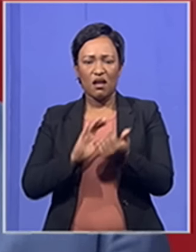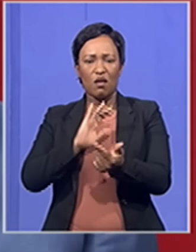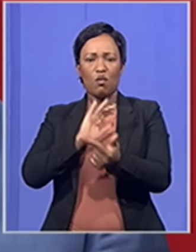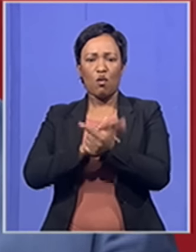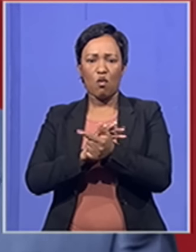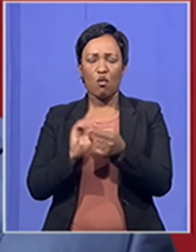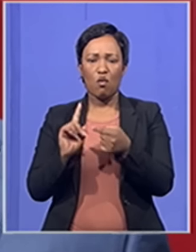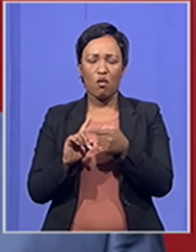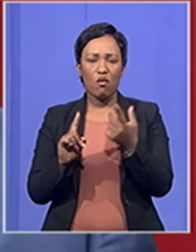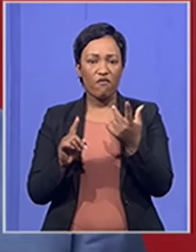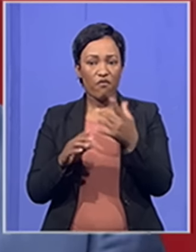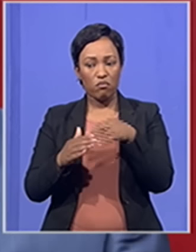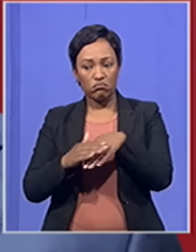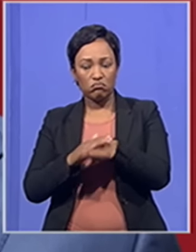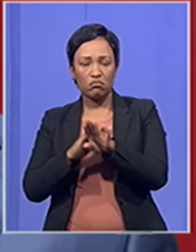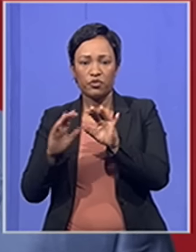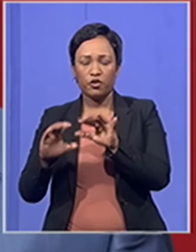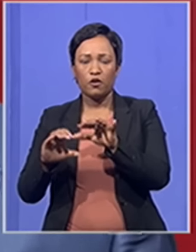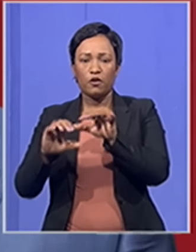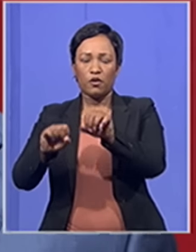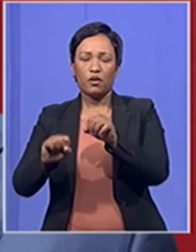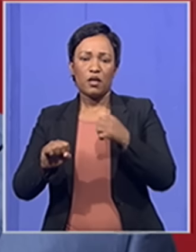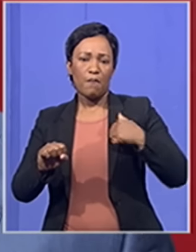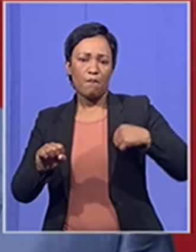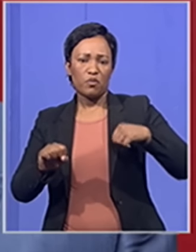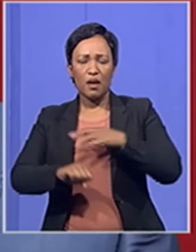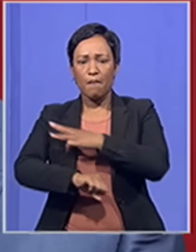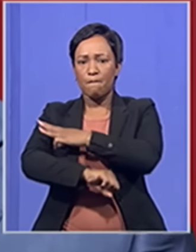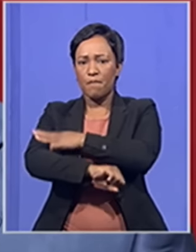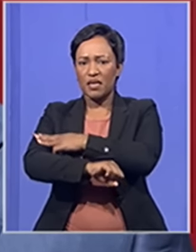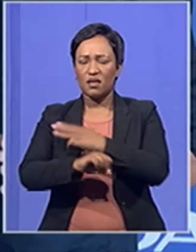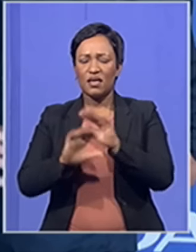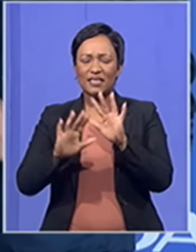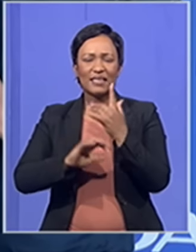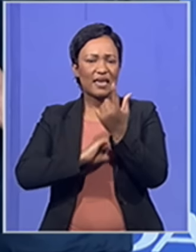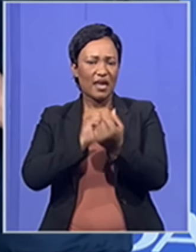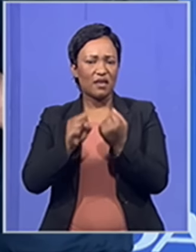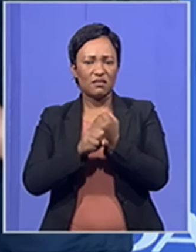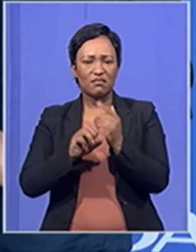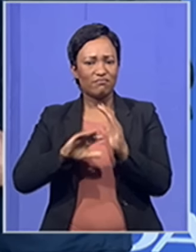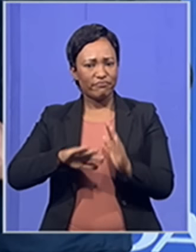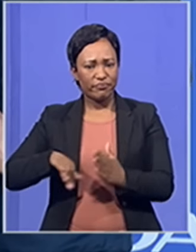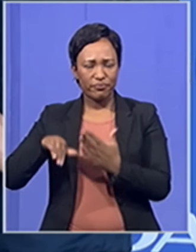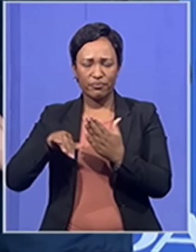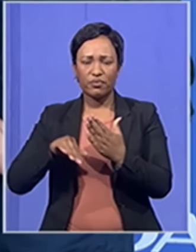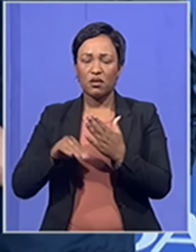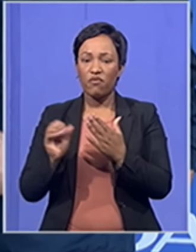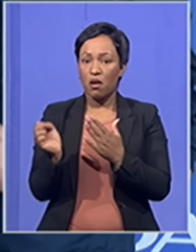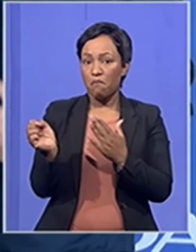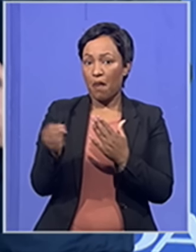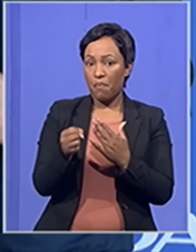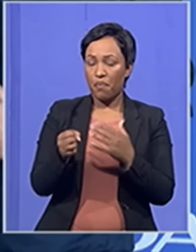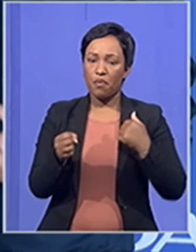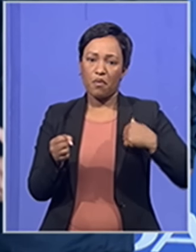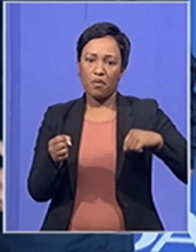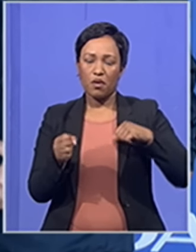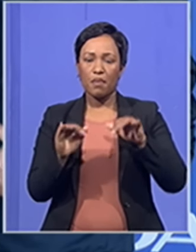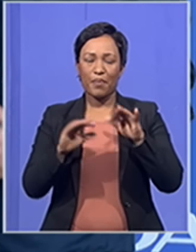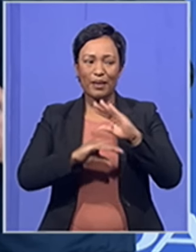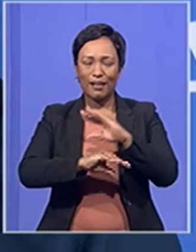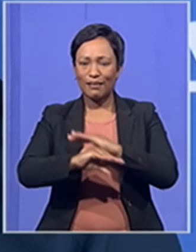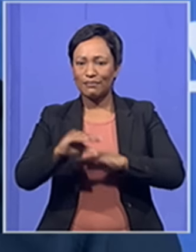go tsena mo masepaleng le go bona tiro 10 years is a fetile. Ho thongwa ha hae masepaleng ona ho bakile dipuo hana